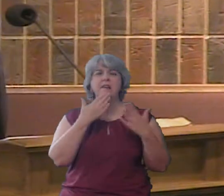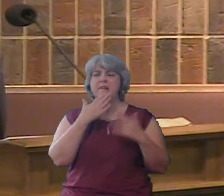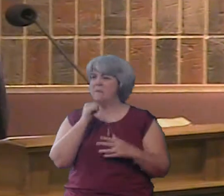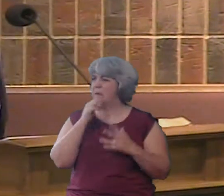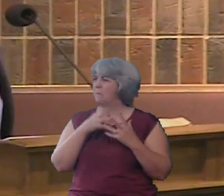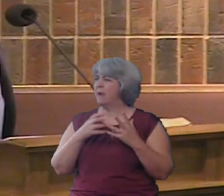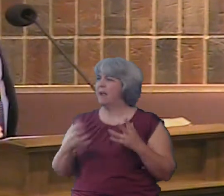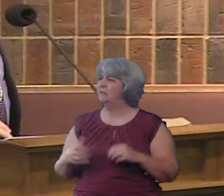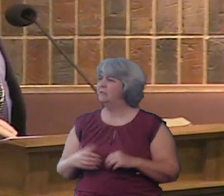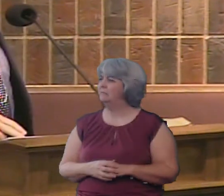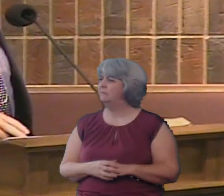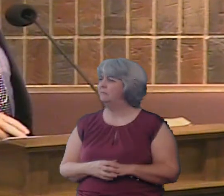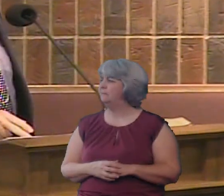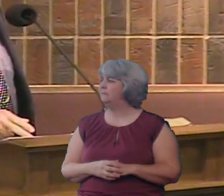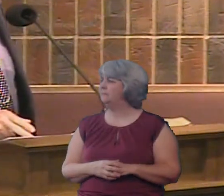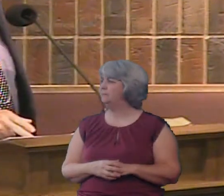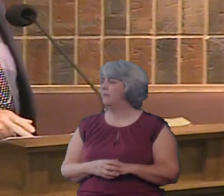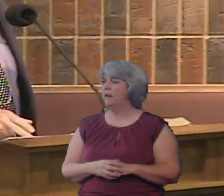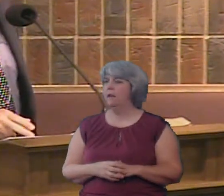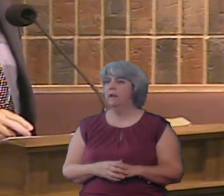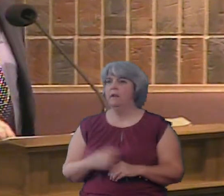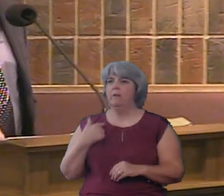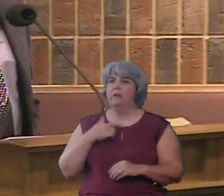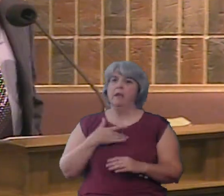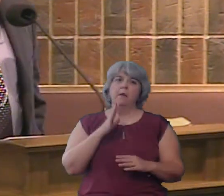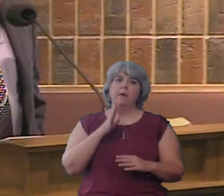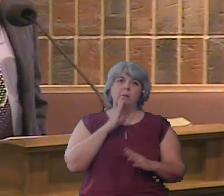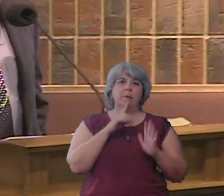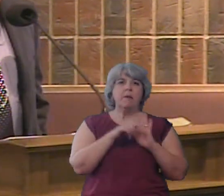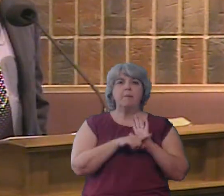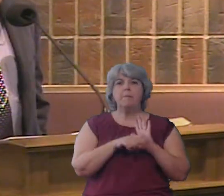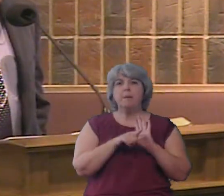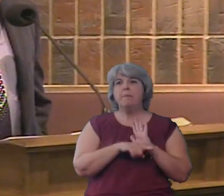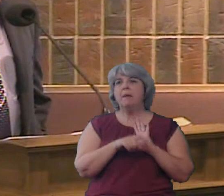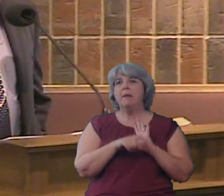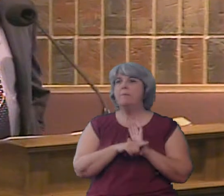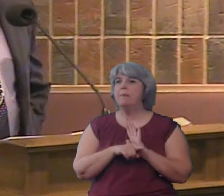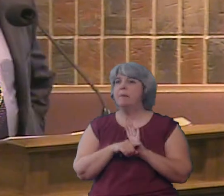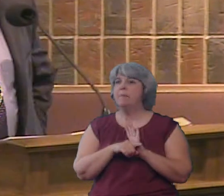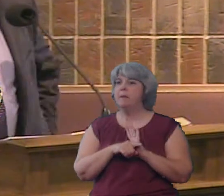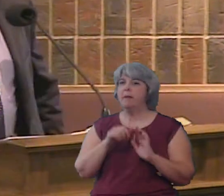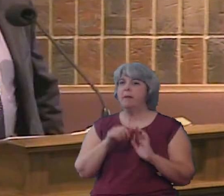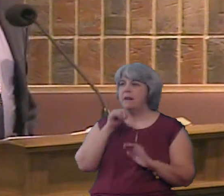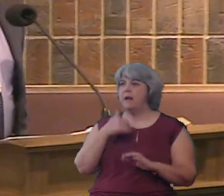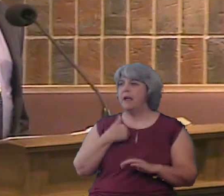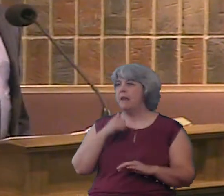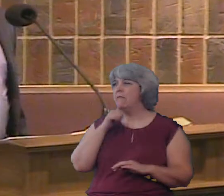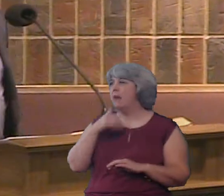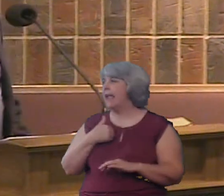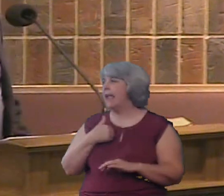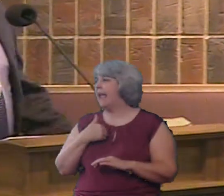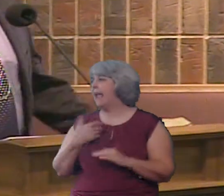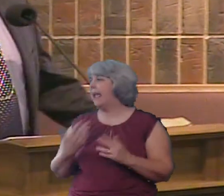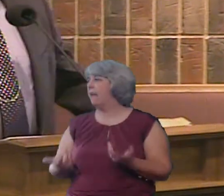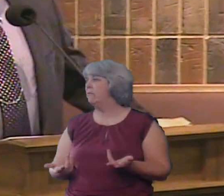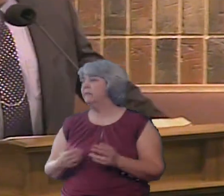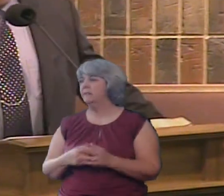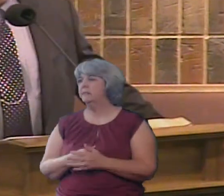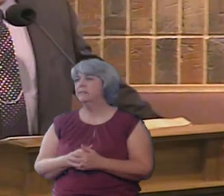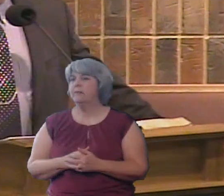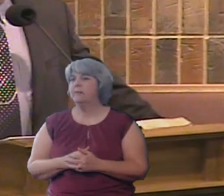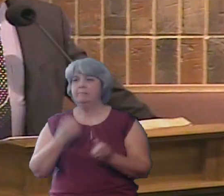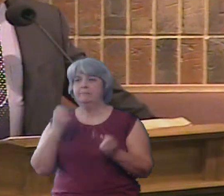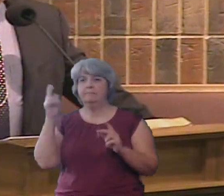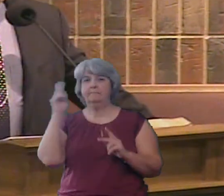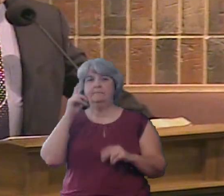It is more common for us to obsess over problems and for us to talk about losses those who are involved in life